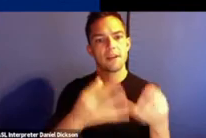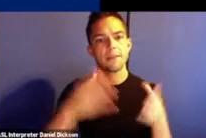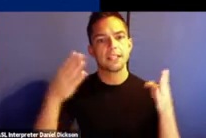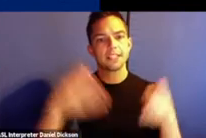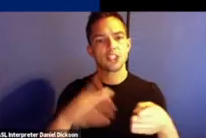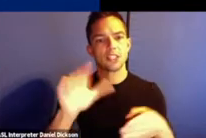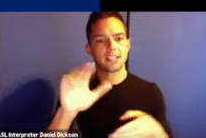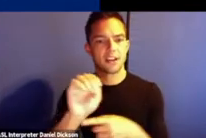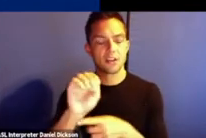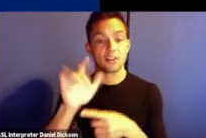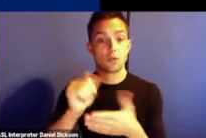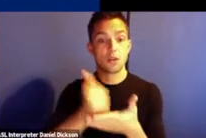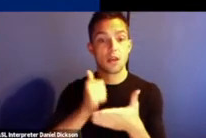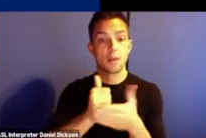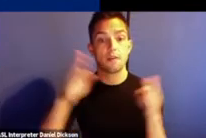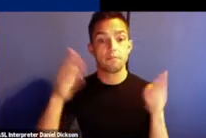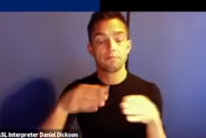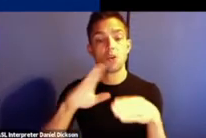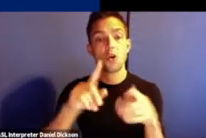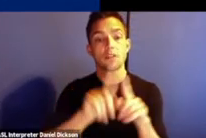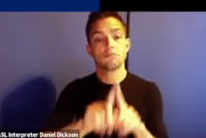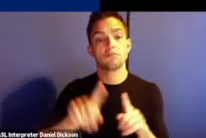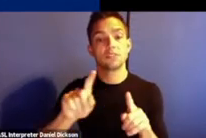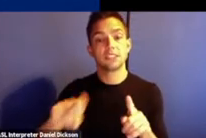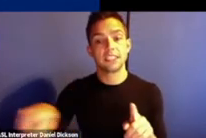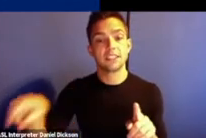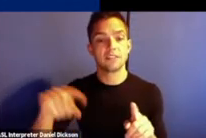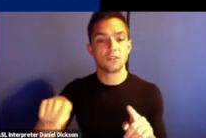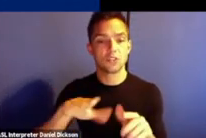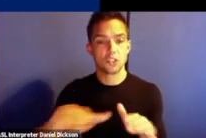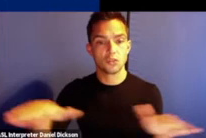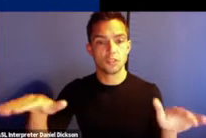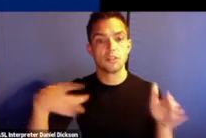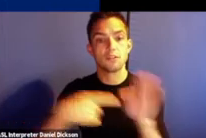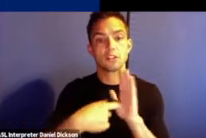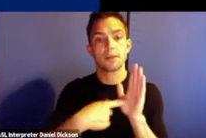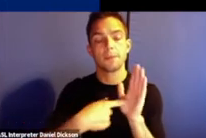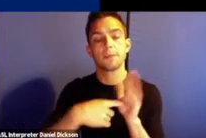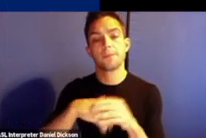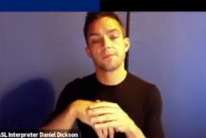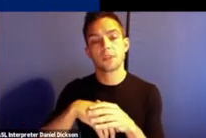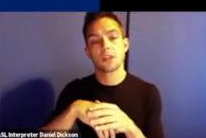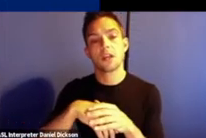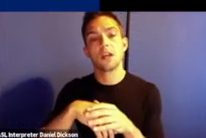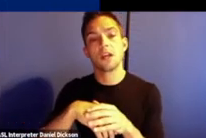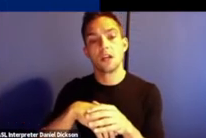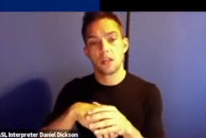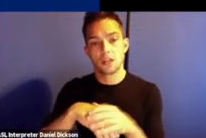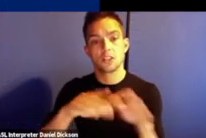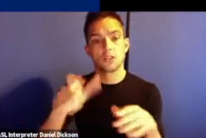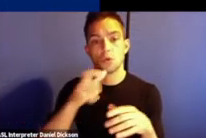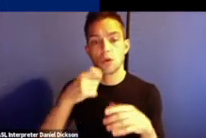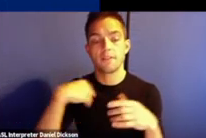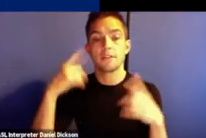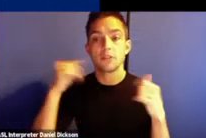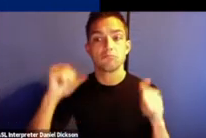care that's going to help address all of the children's needs. For example, while children with hearing loss may